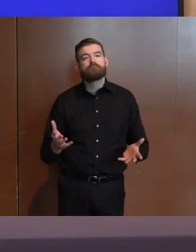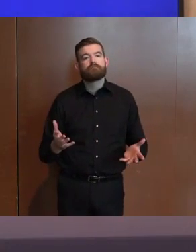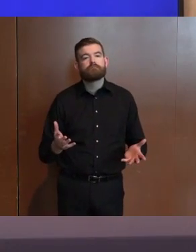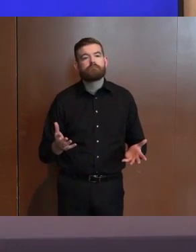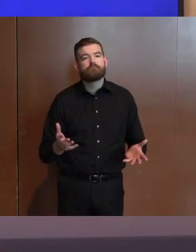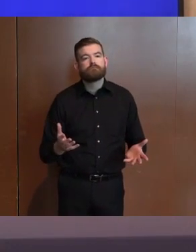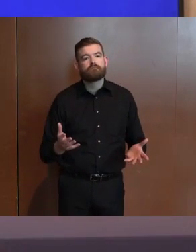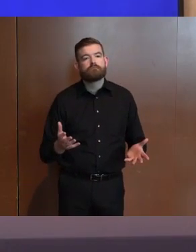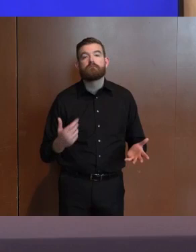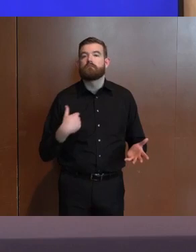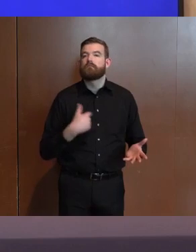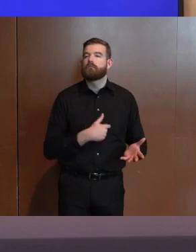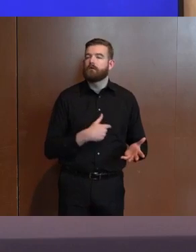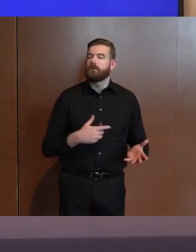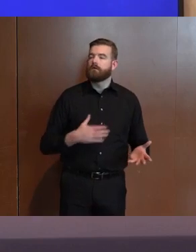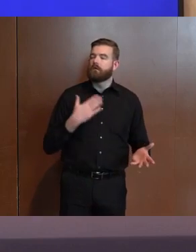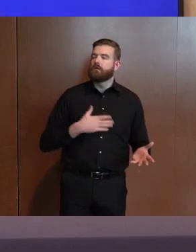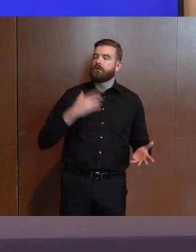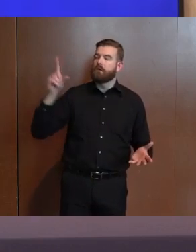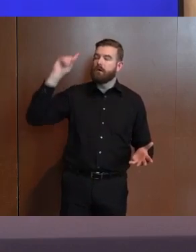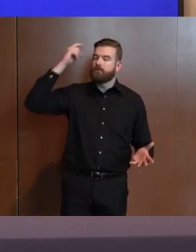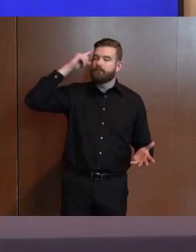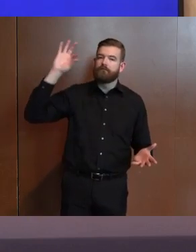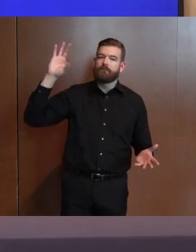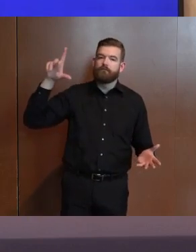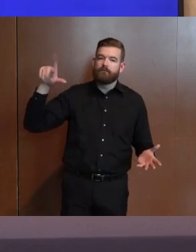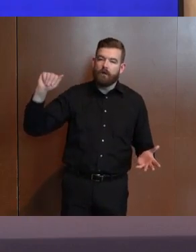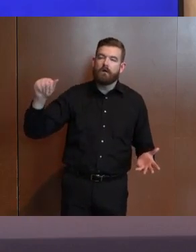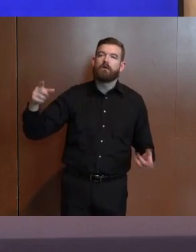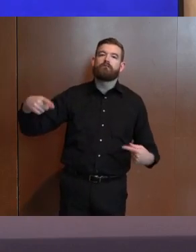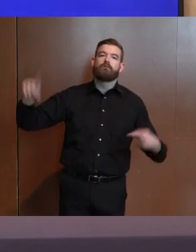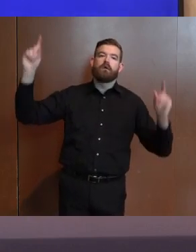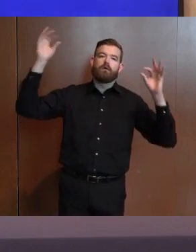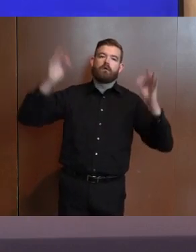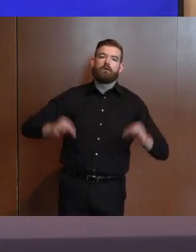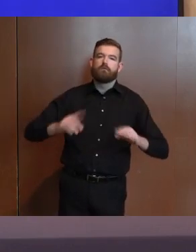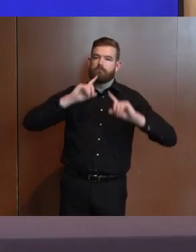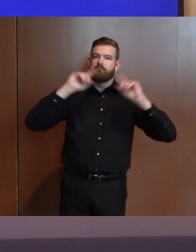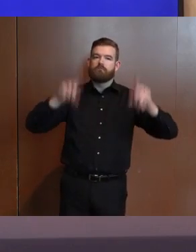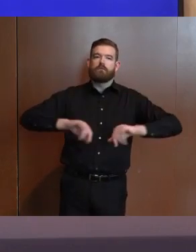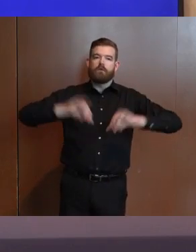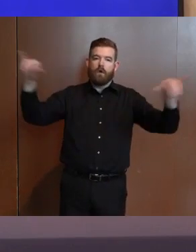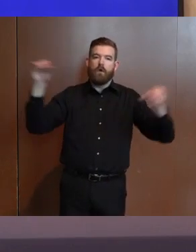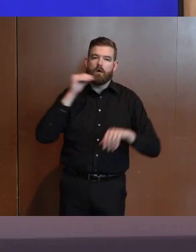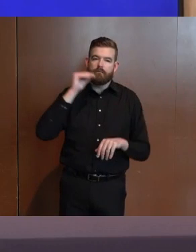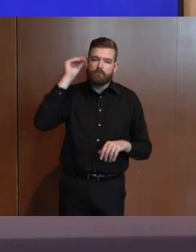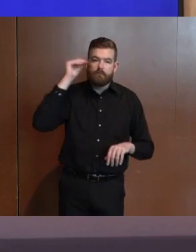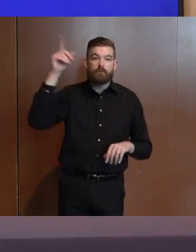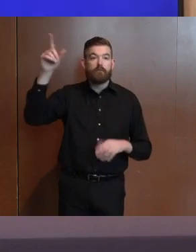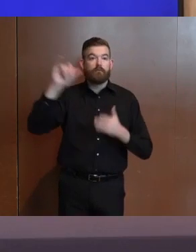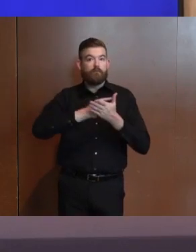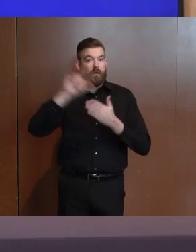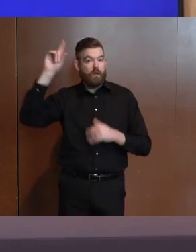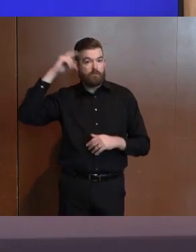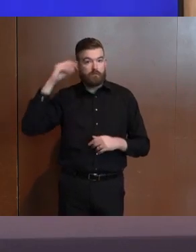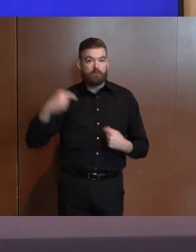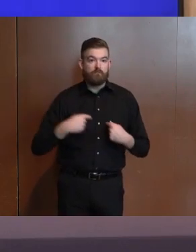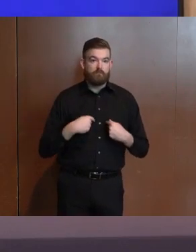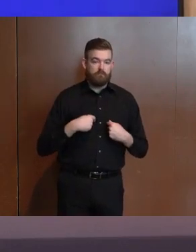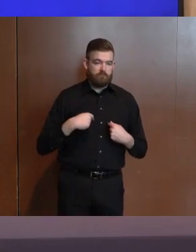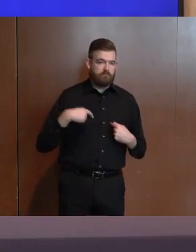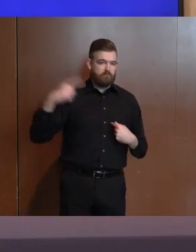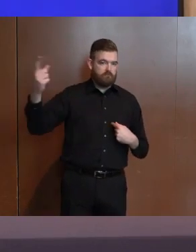step. And, you know, this is, as Governor Cuomo has said, and I've said in my own way, New York